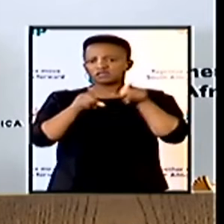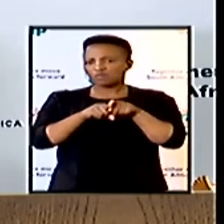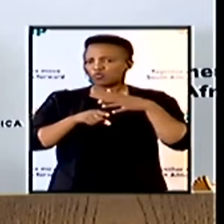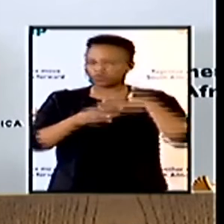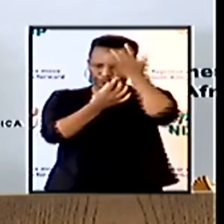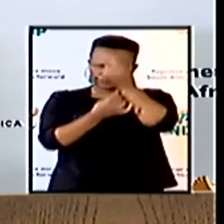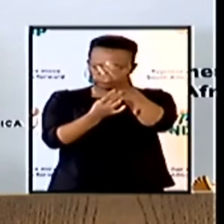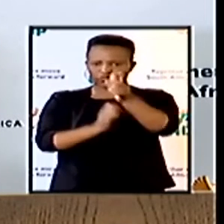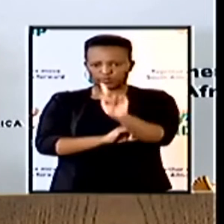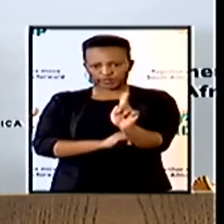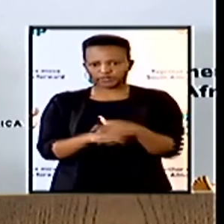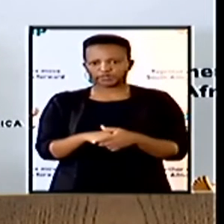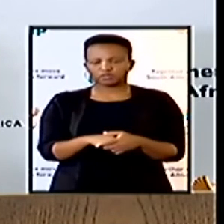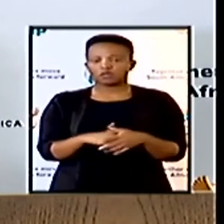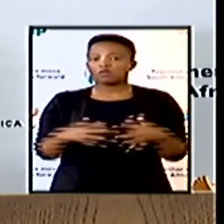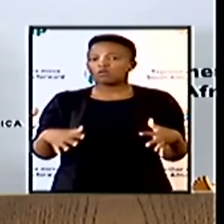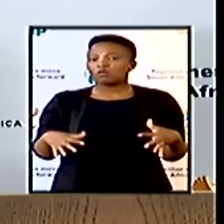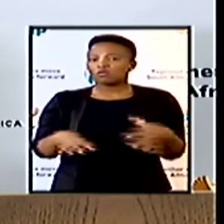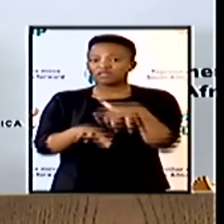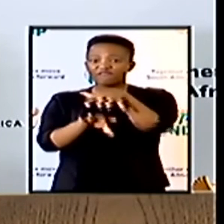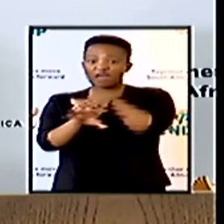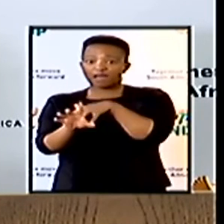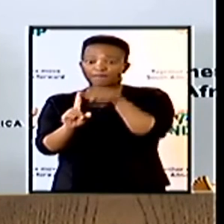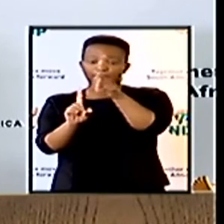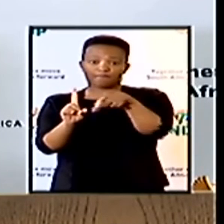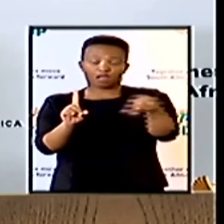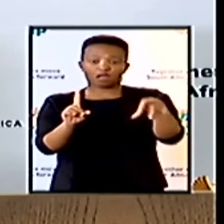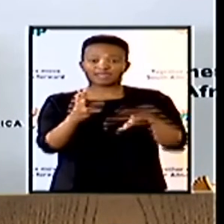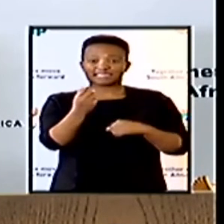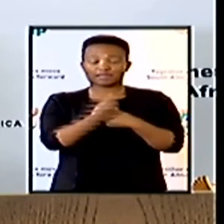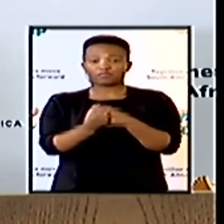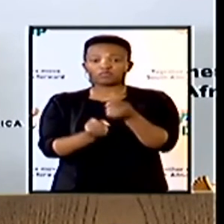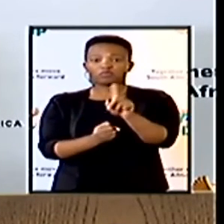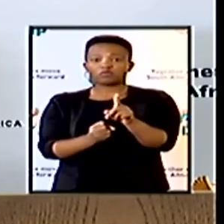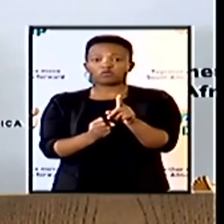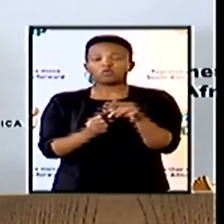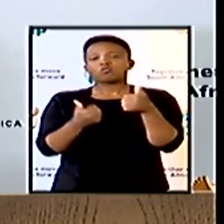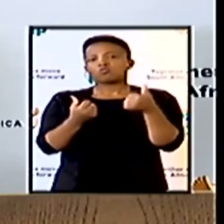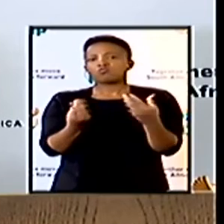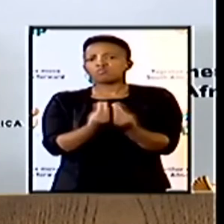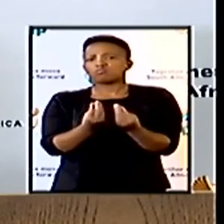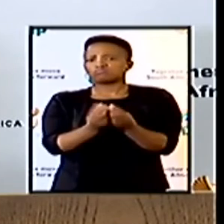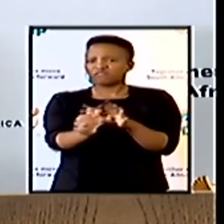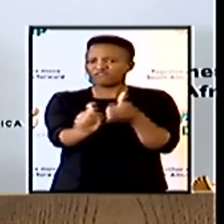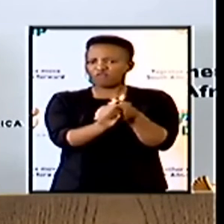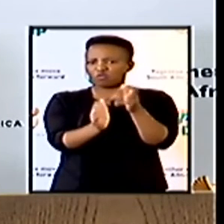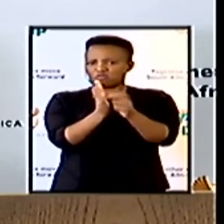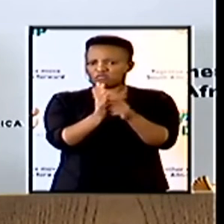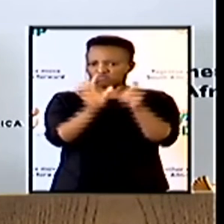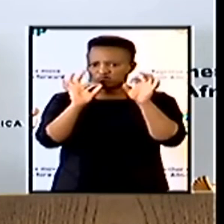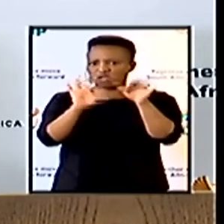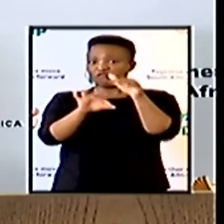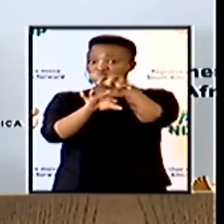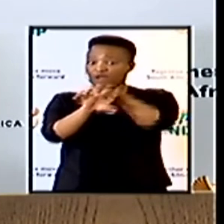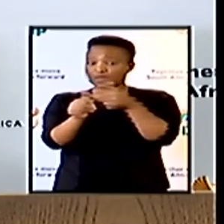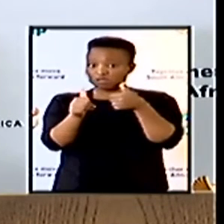indicate that those farmers who will support must also be applying good farming practices, because this is important